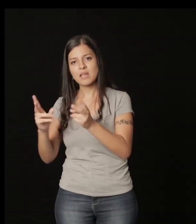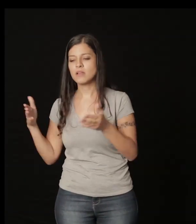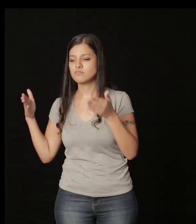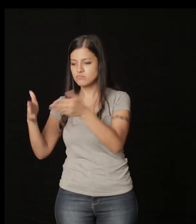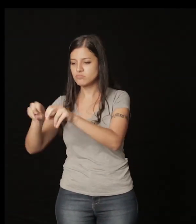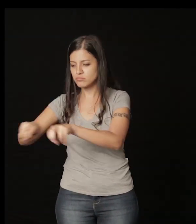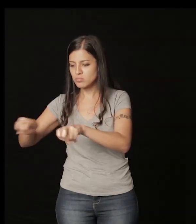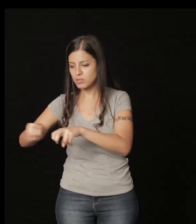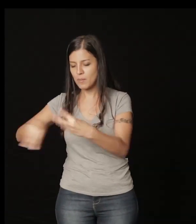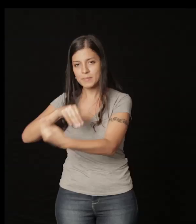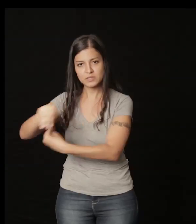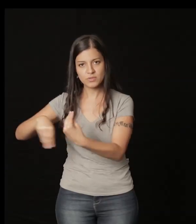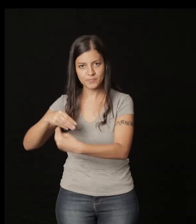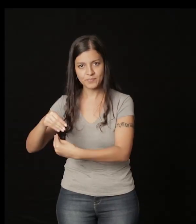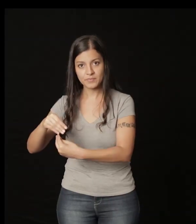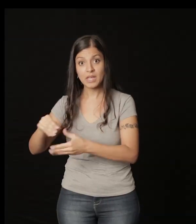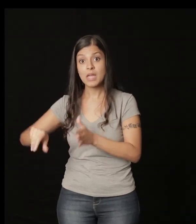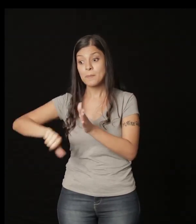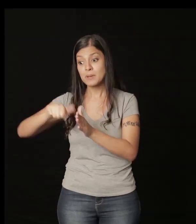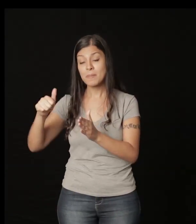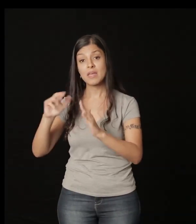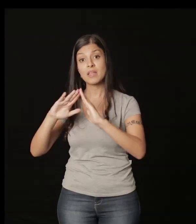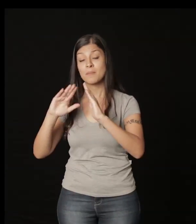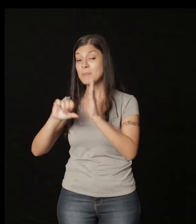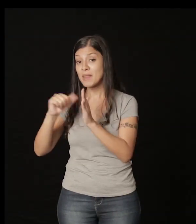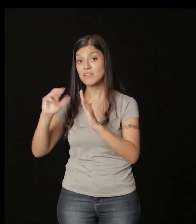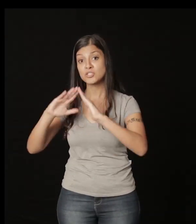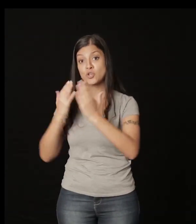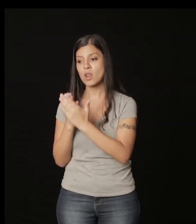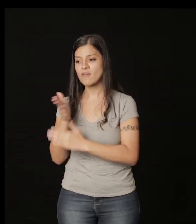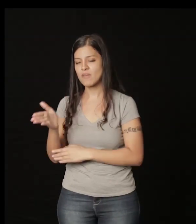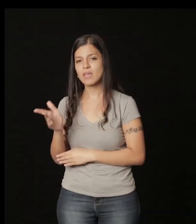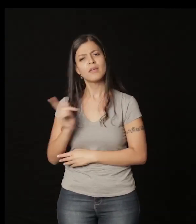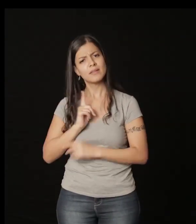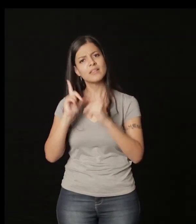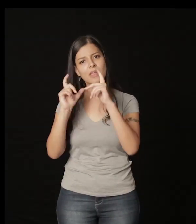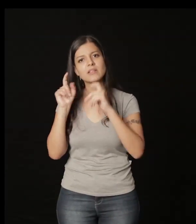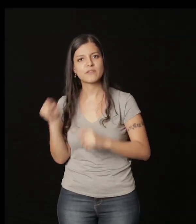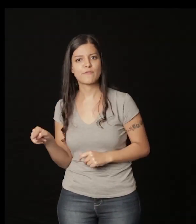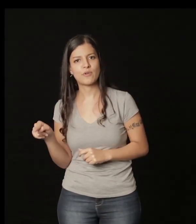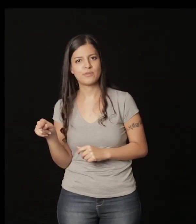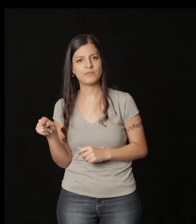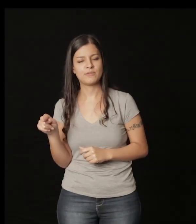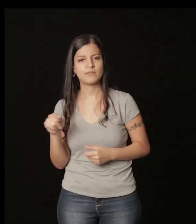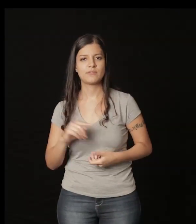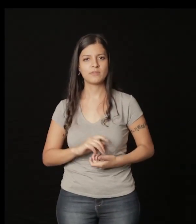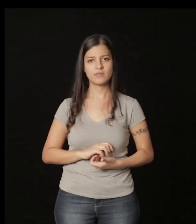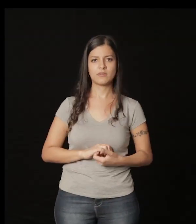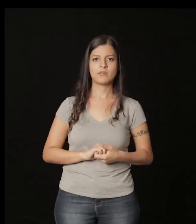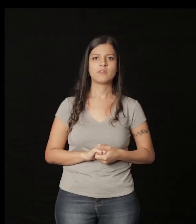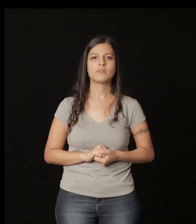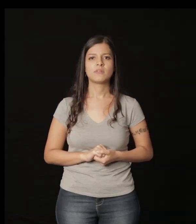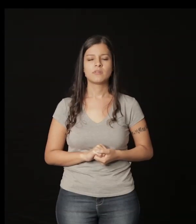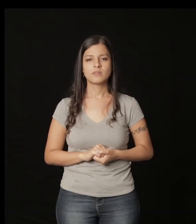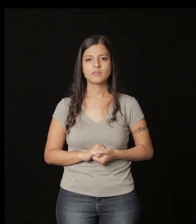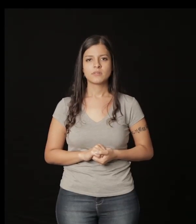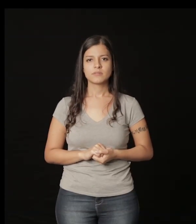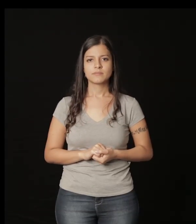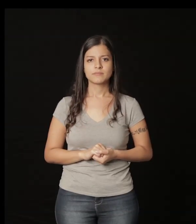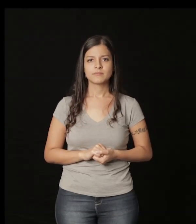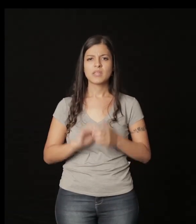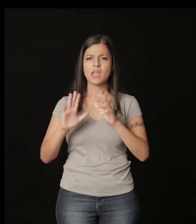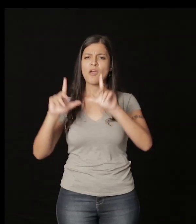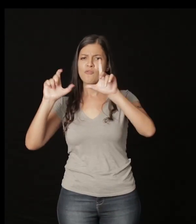going to the same school for the first time. And you would have this classic school photograph, of the kids.